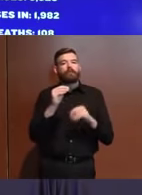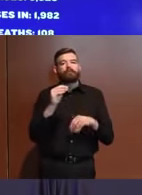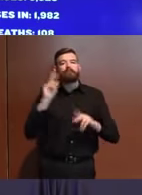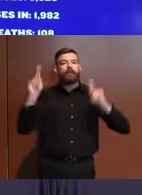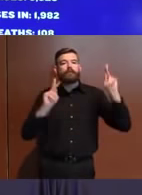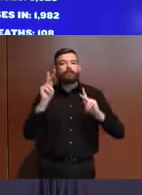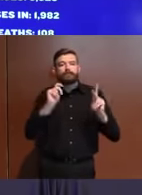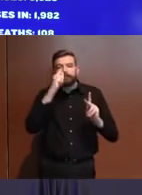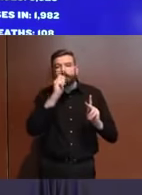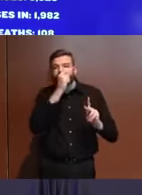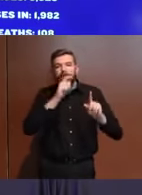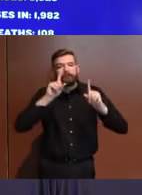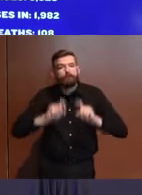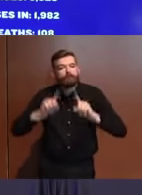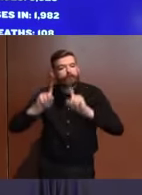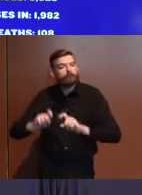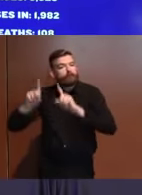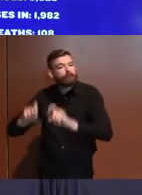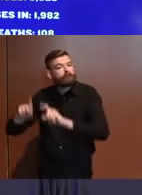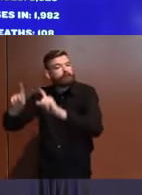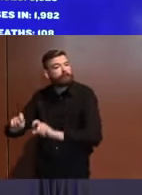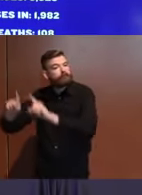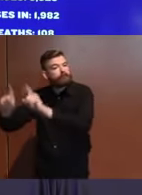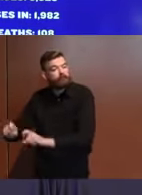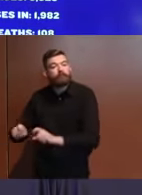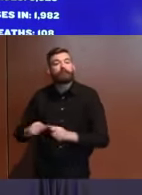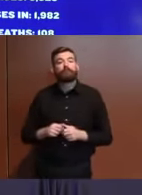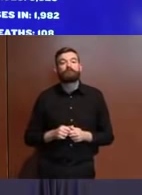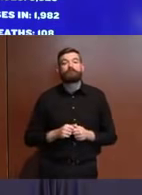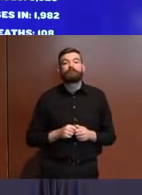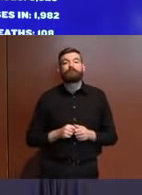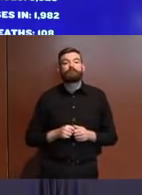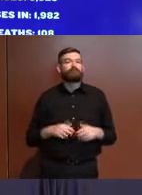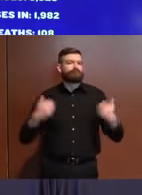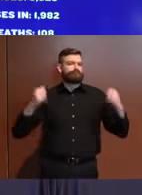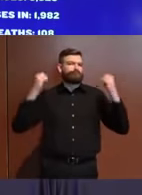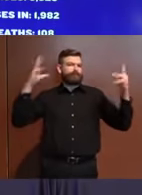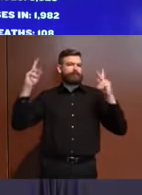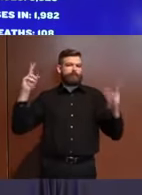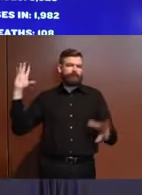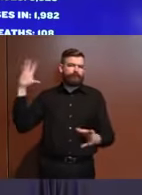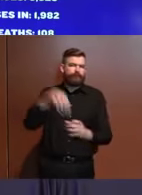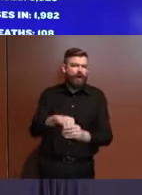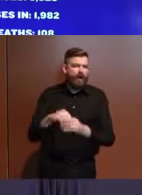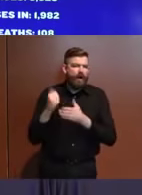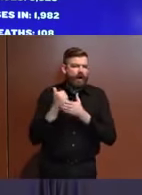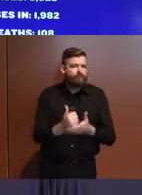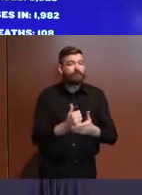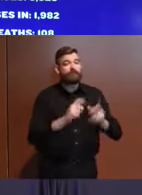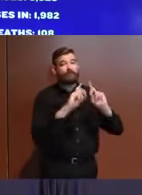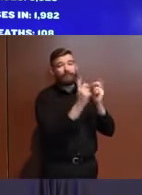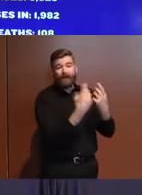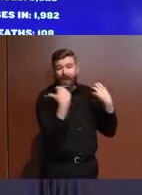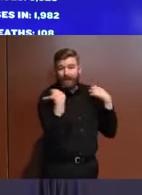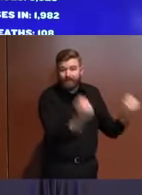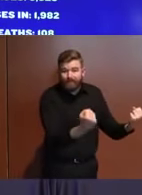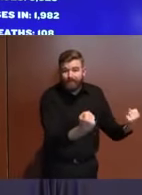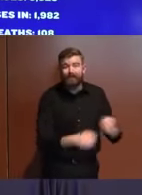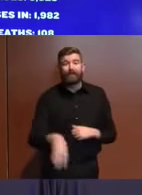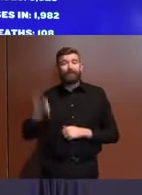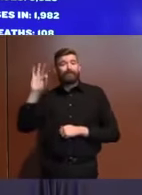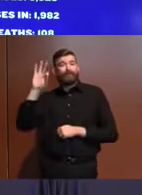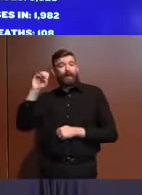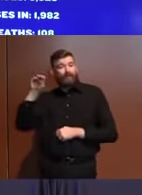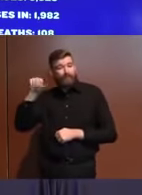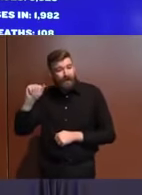an all-hands-on-deck process from the Department of Health, our federal partners in at least 2 of these sites at FEMA,